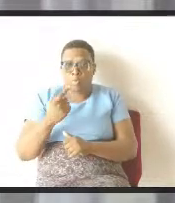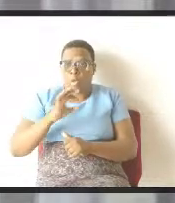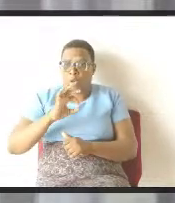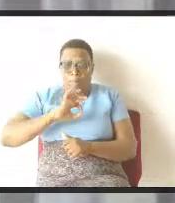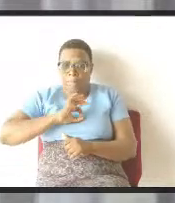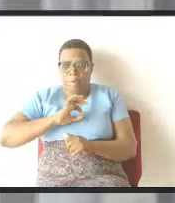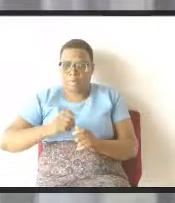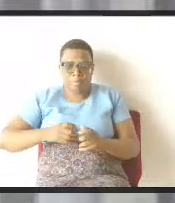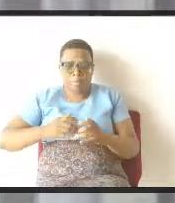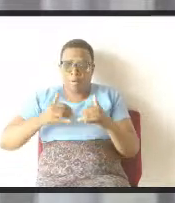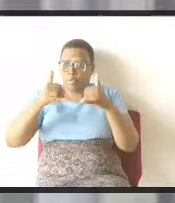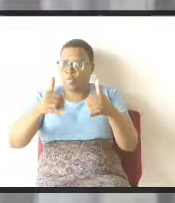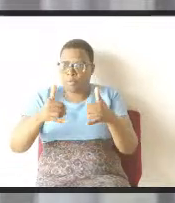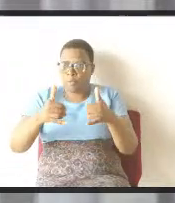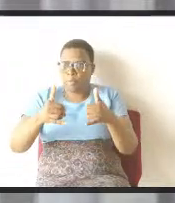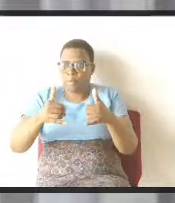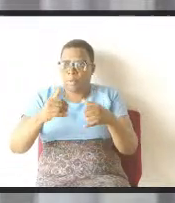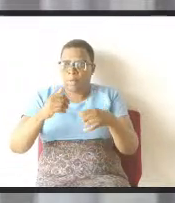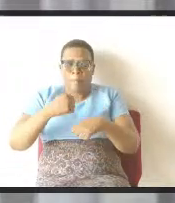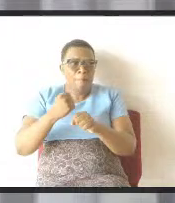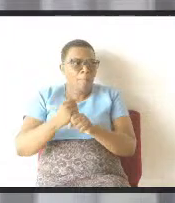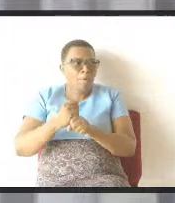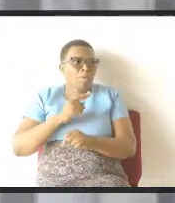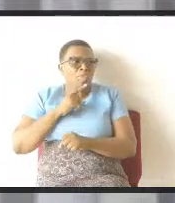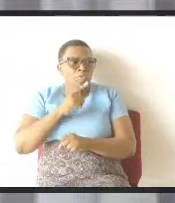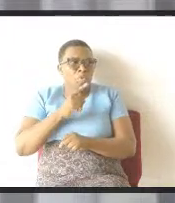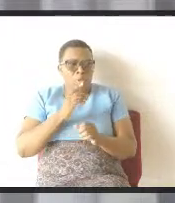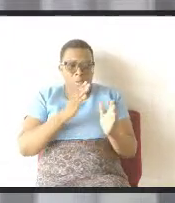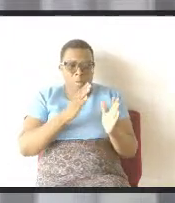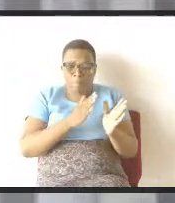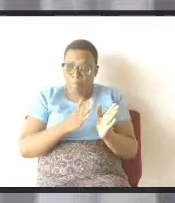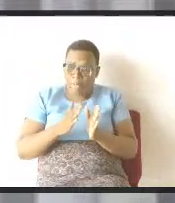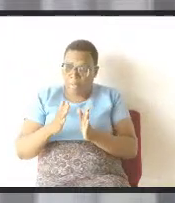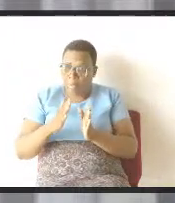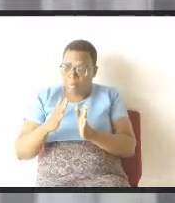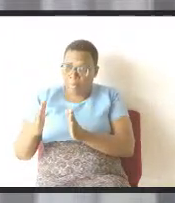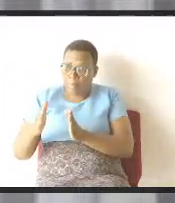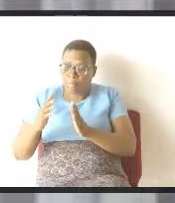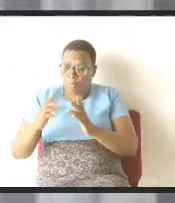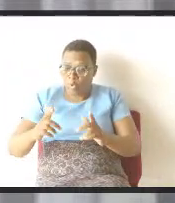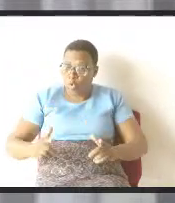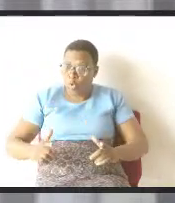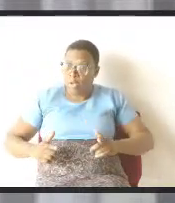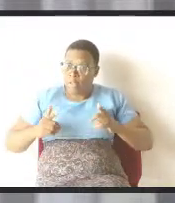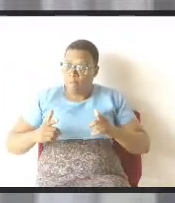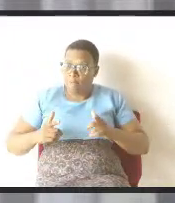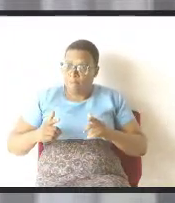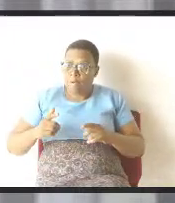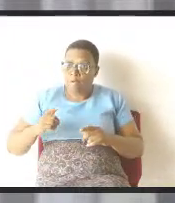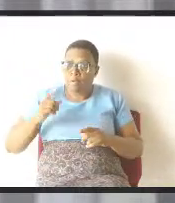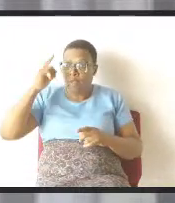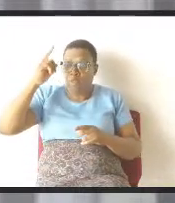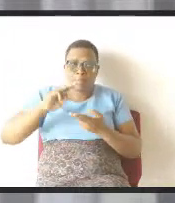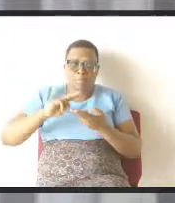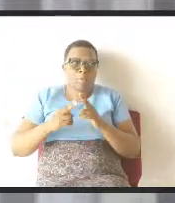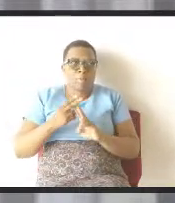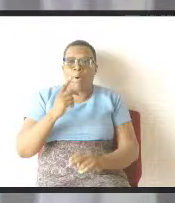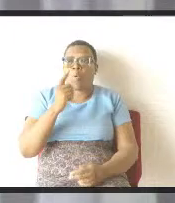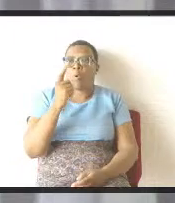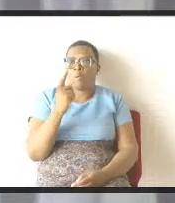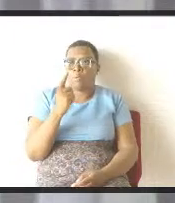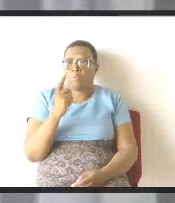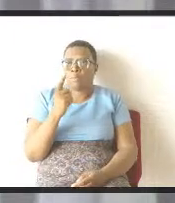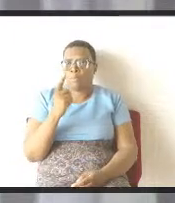But He wants to make certain that in our planning, in our living, He is number one.